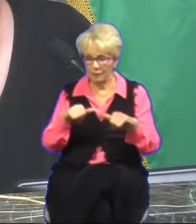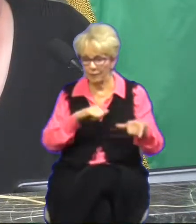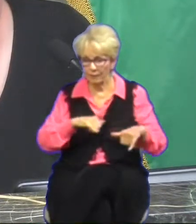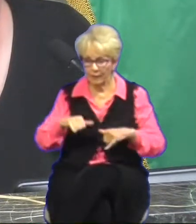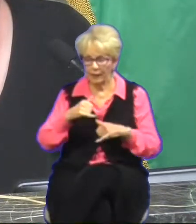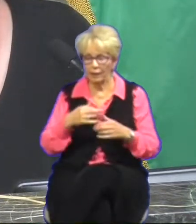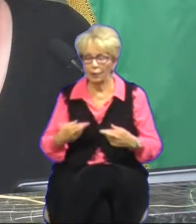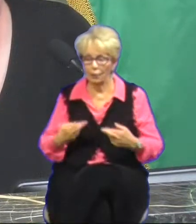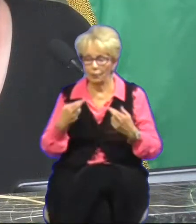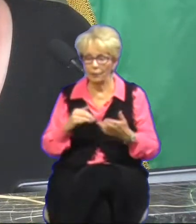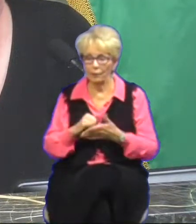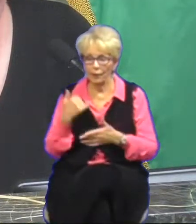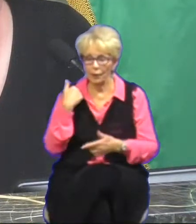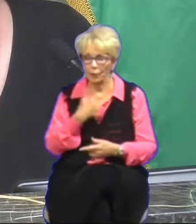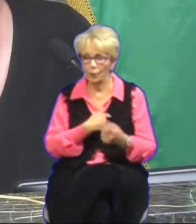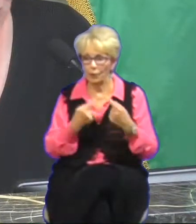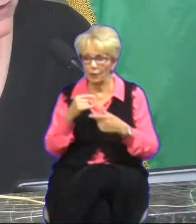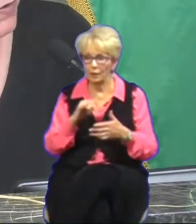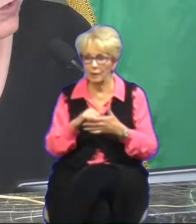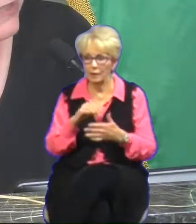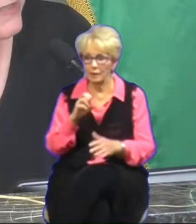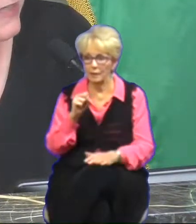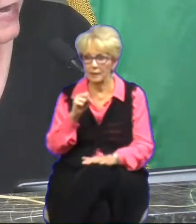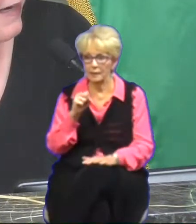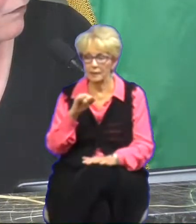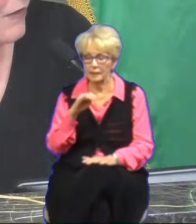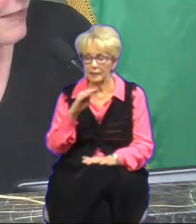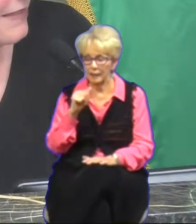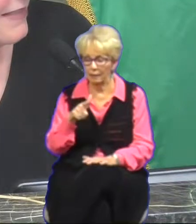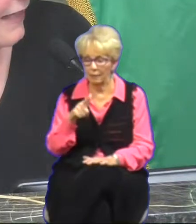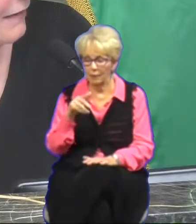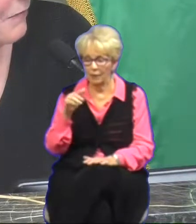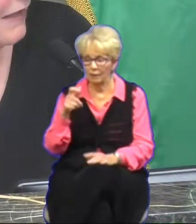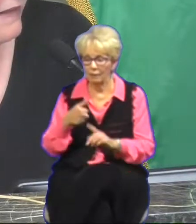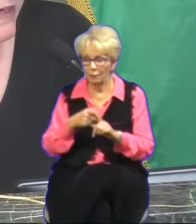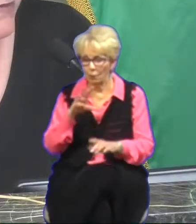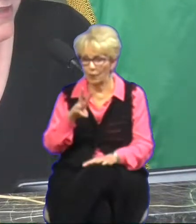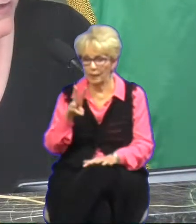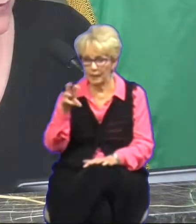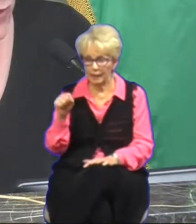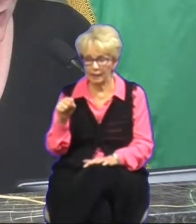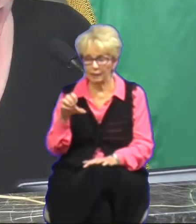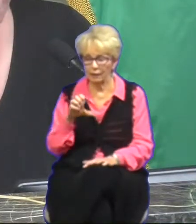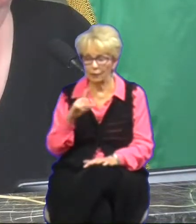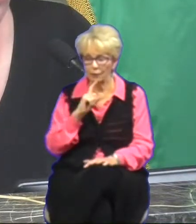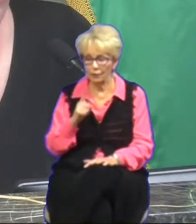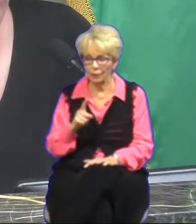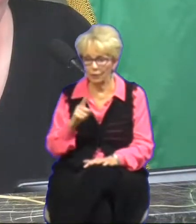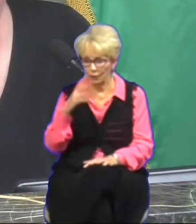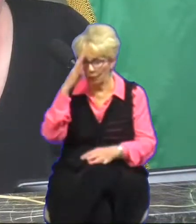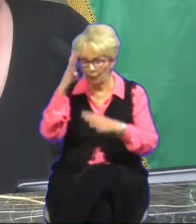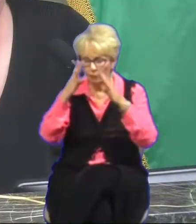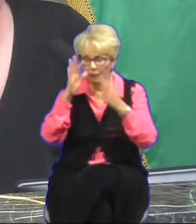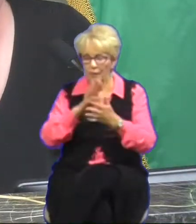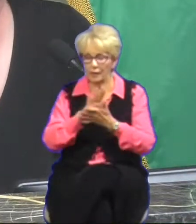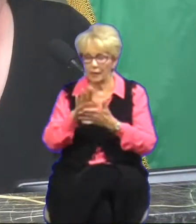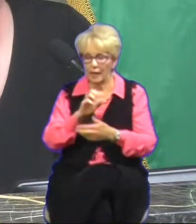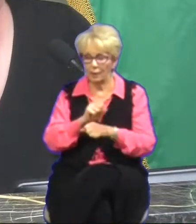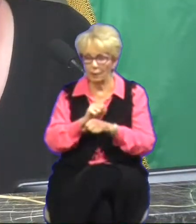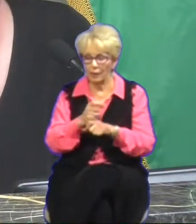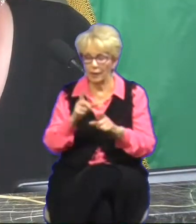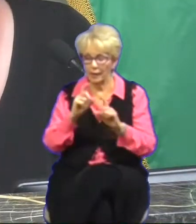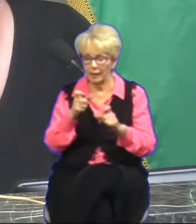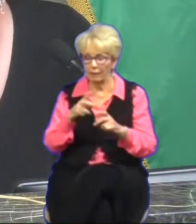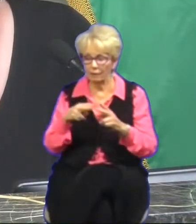unanimously recommended that we consider Stimmel Associates out of Winston-Salem. They've done some really creative and nice work. They